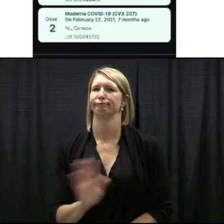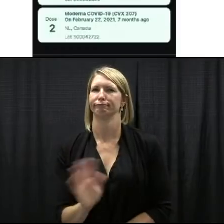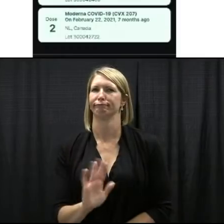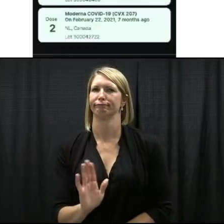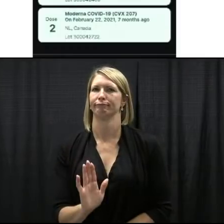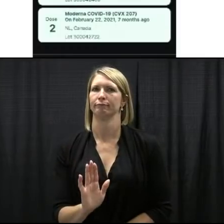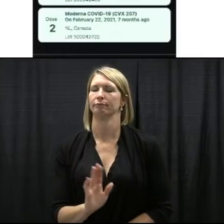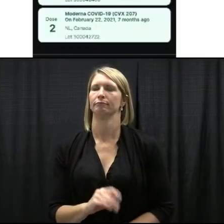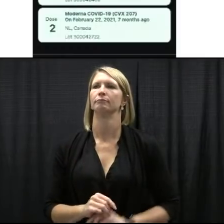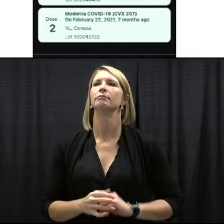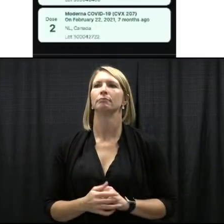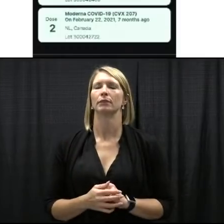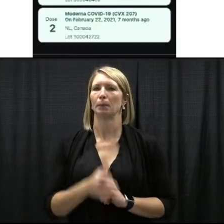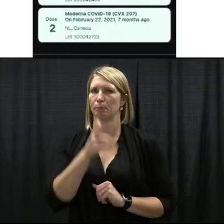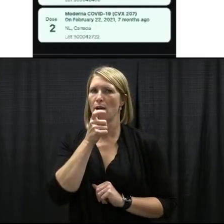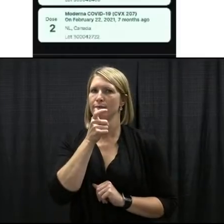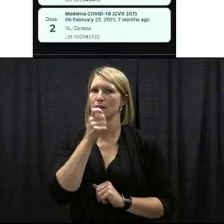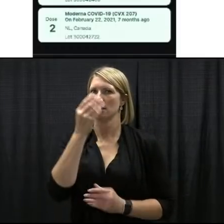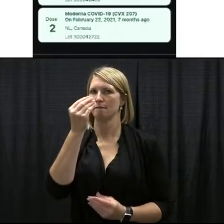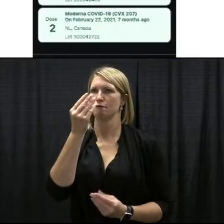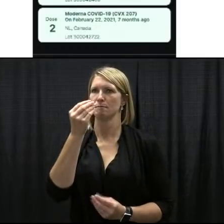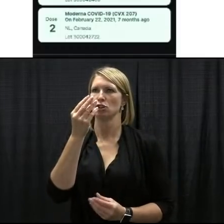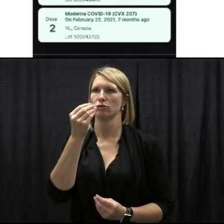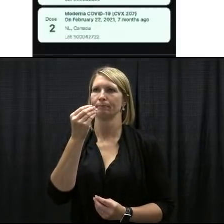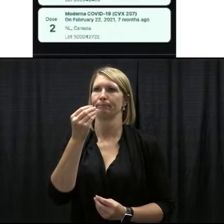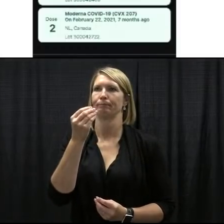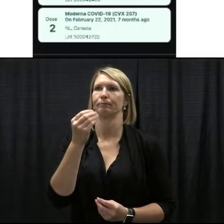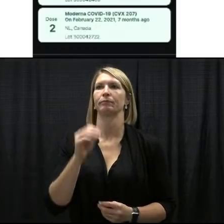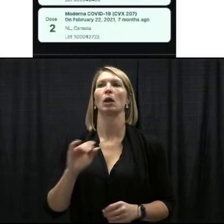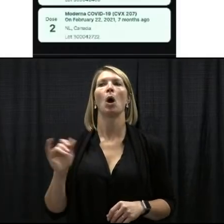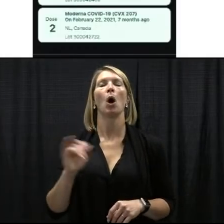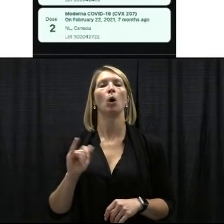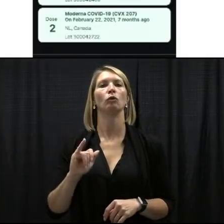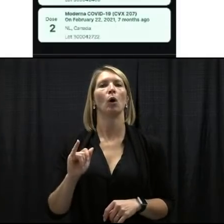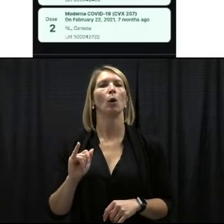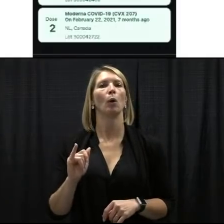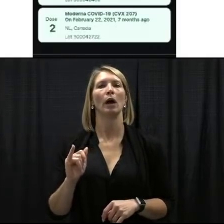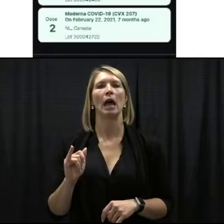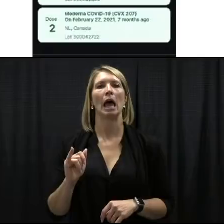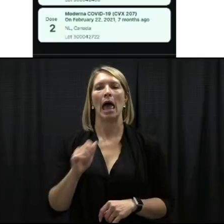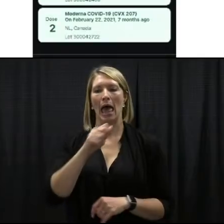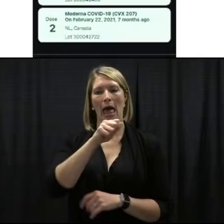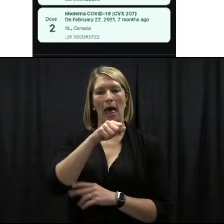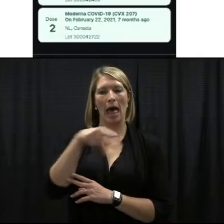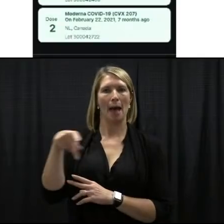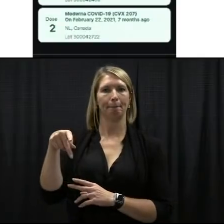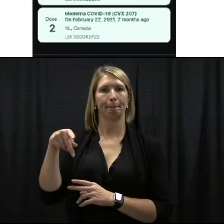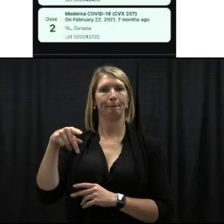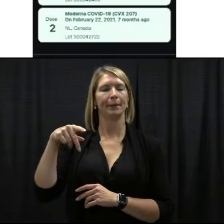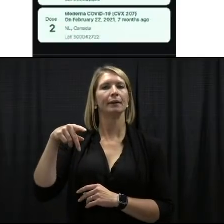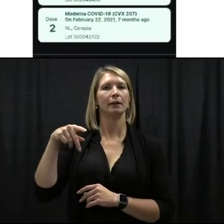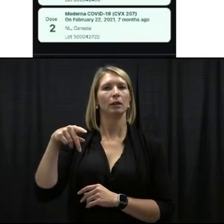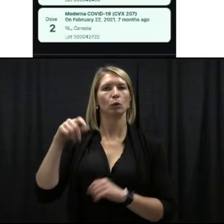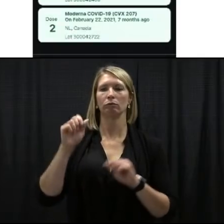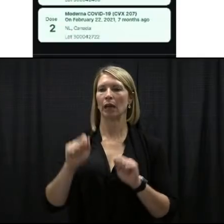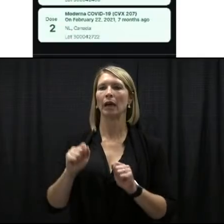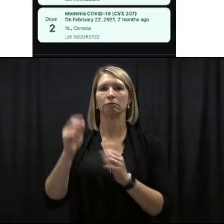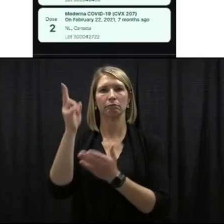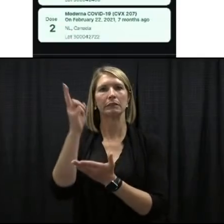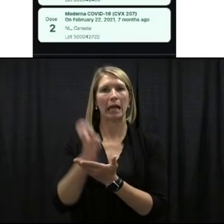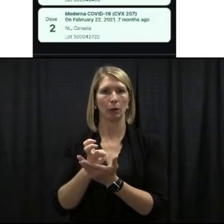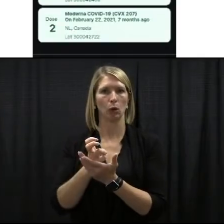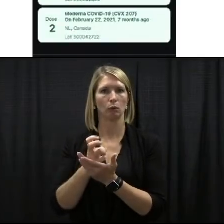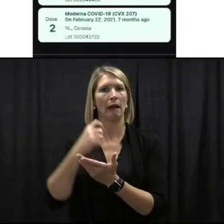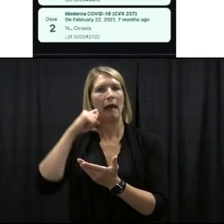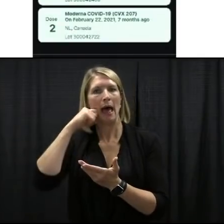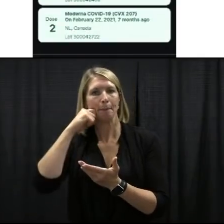be the business verifier app. So anyone will be able to download this app from the Apple or Google app stores, and you kind